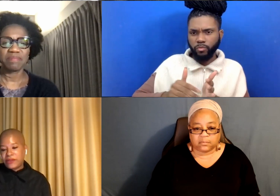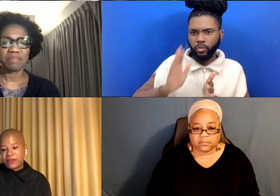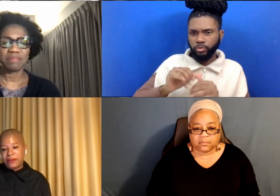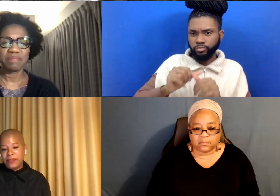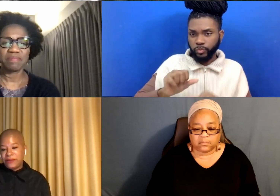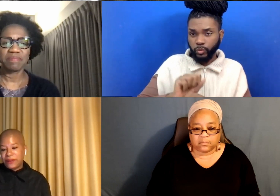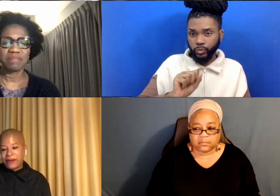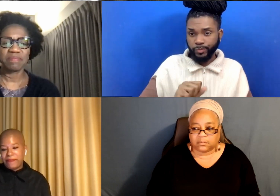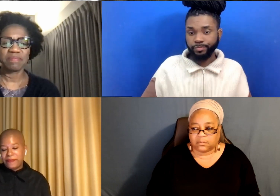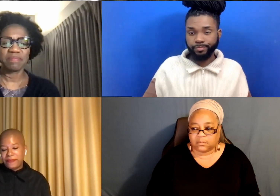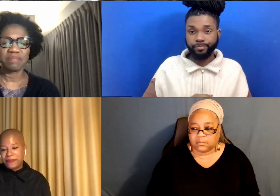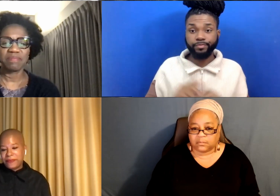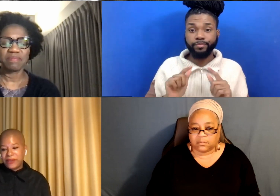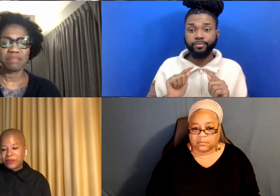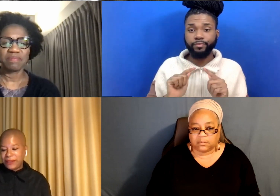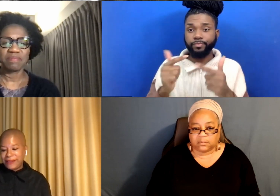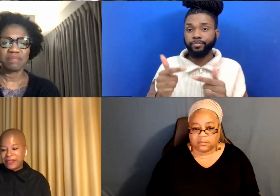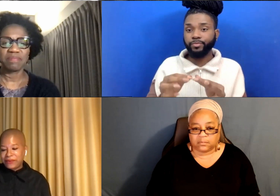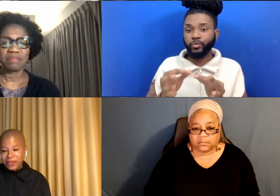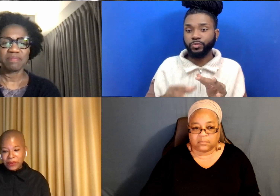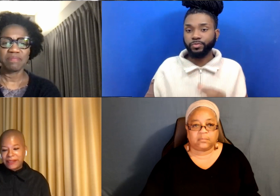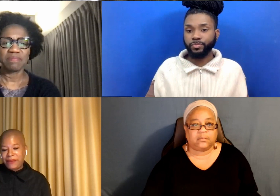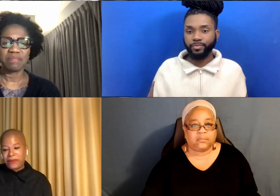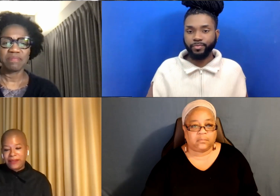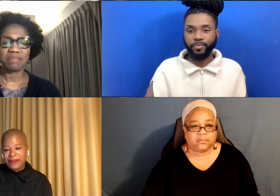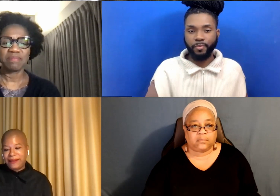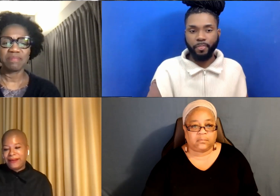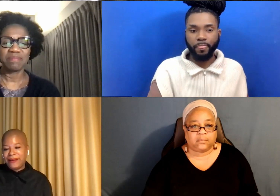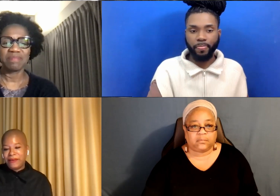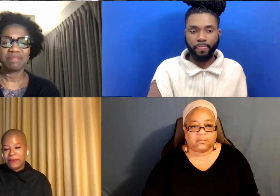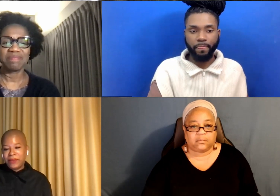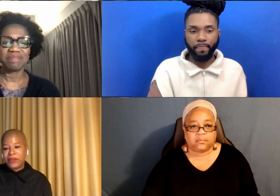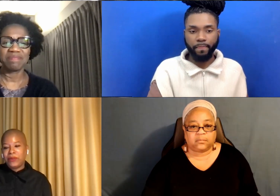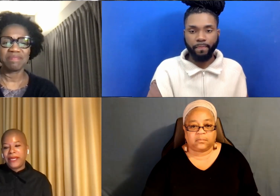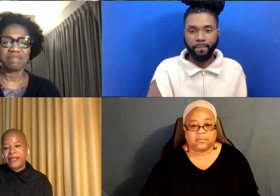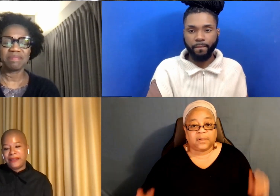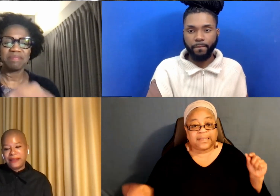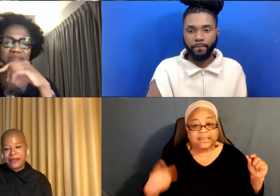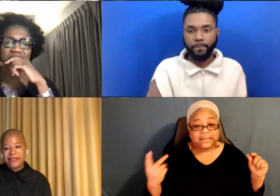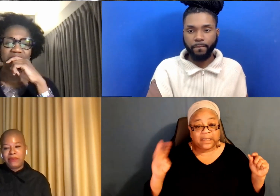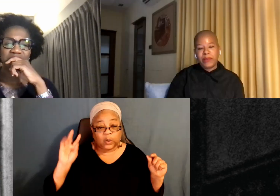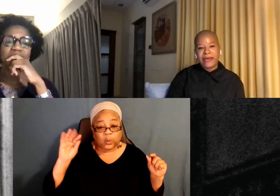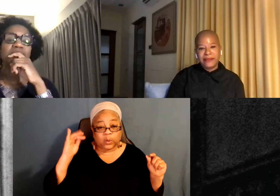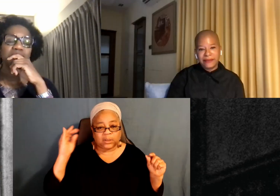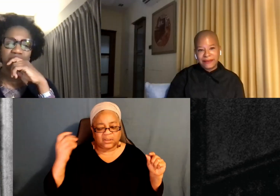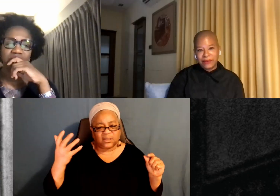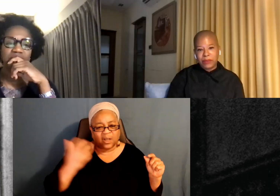second question is really that I really want to keep thinking with grain and deep Blackness, with